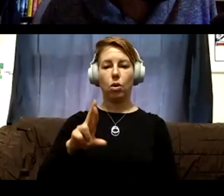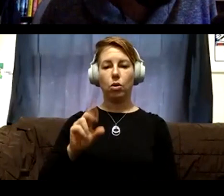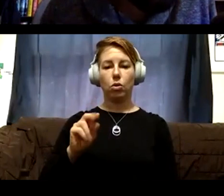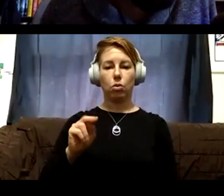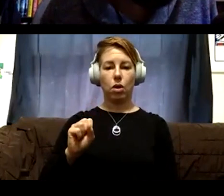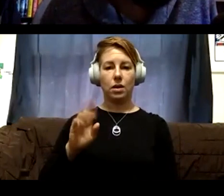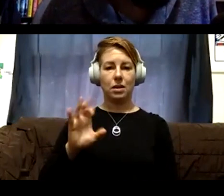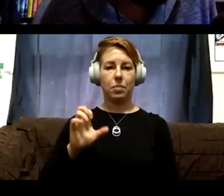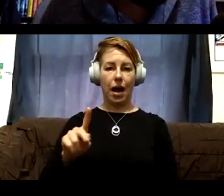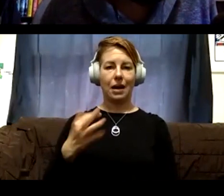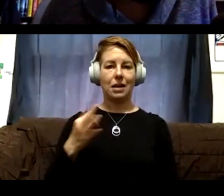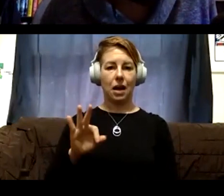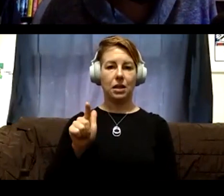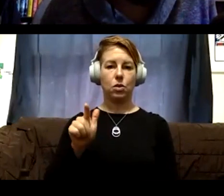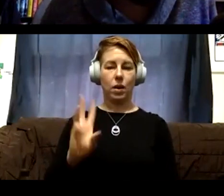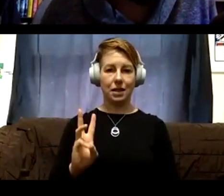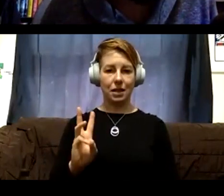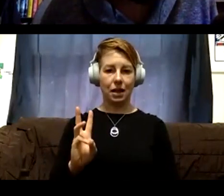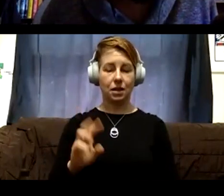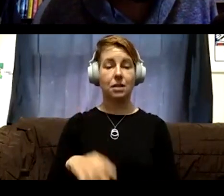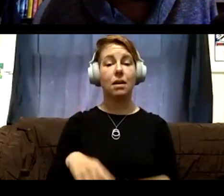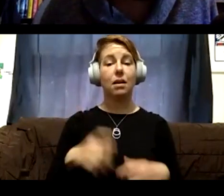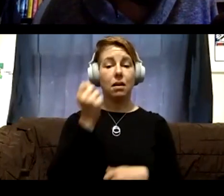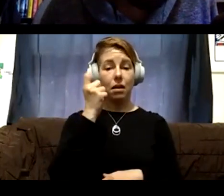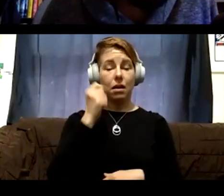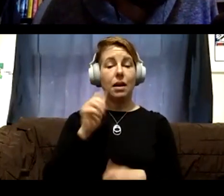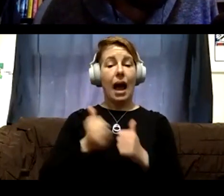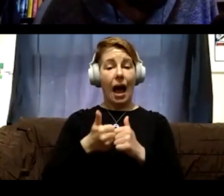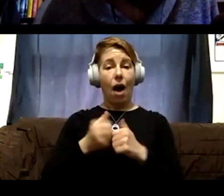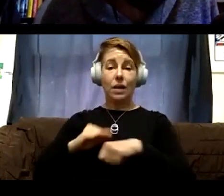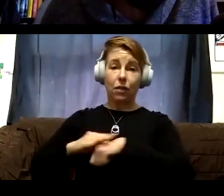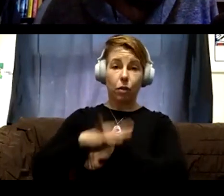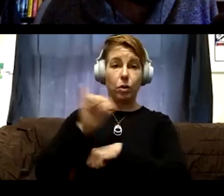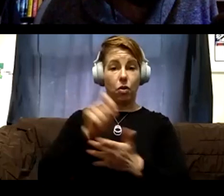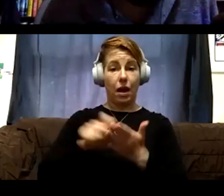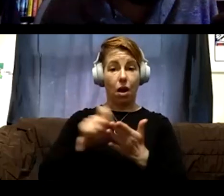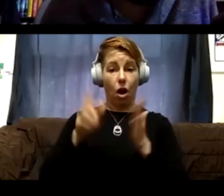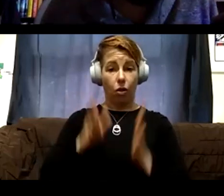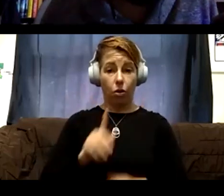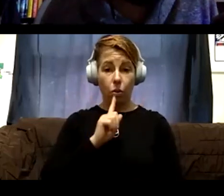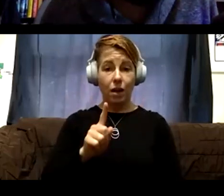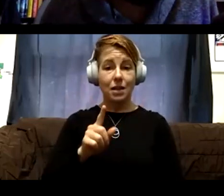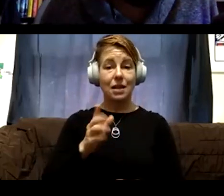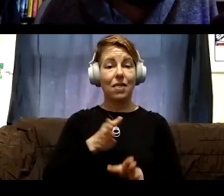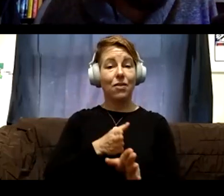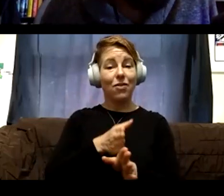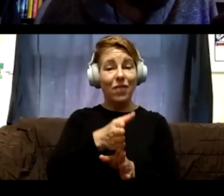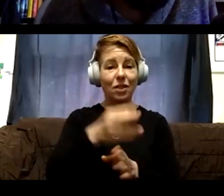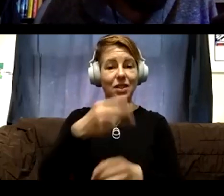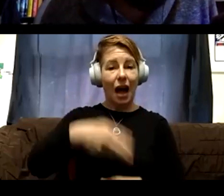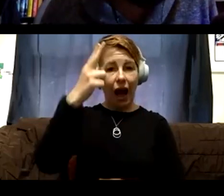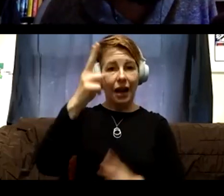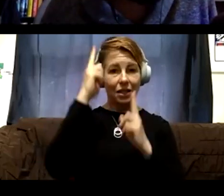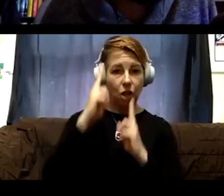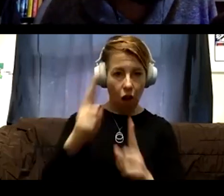indication as to how influential Mr. Gernsback was, the field's highest honor is named after him. He is the